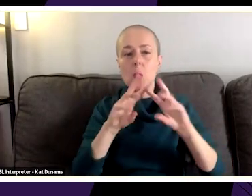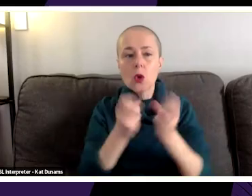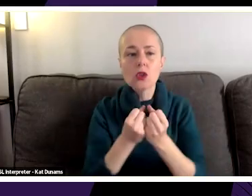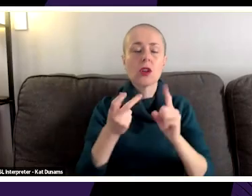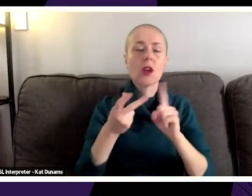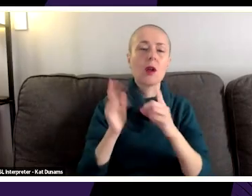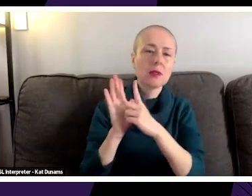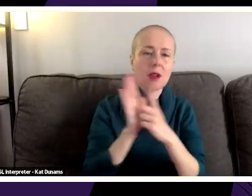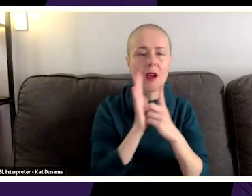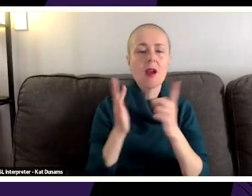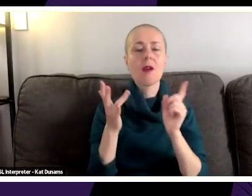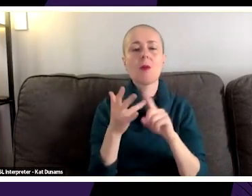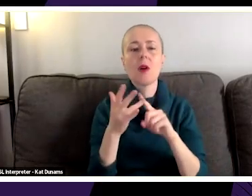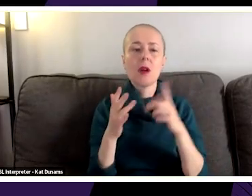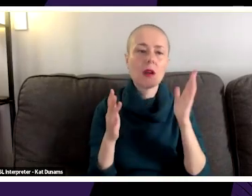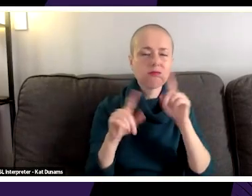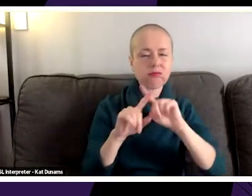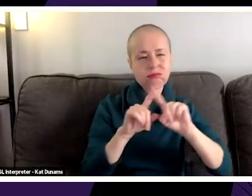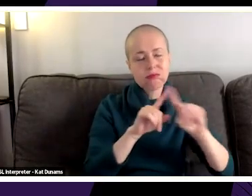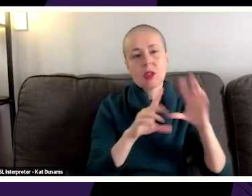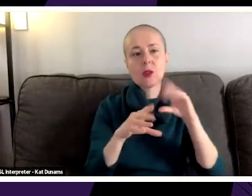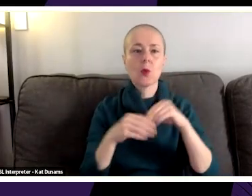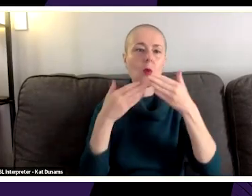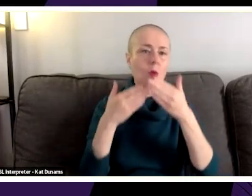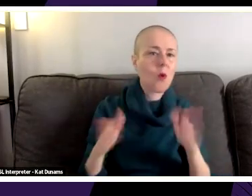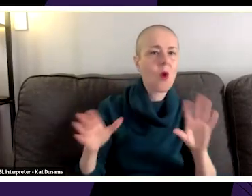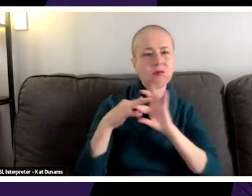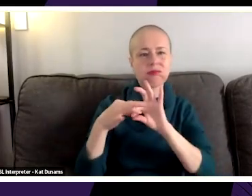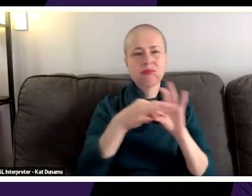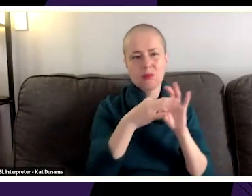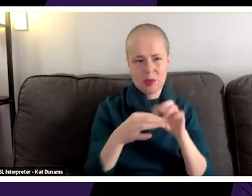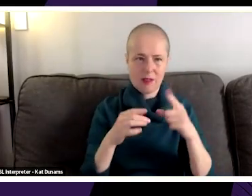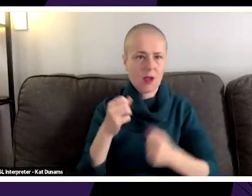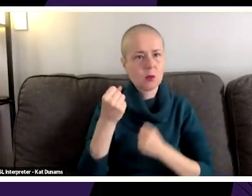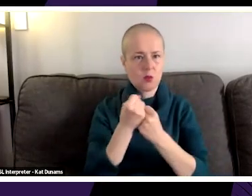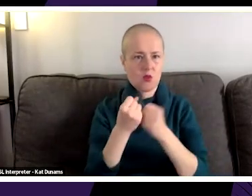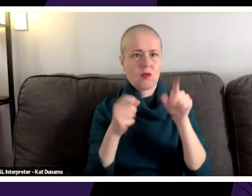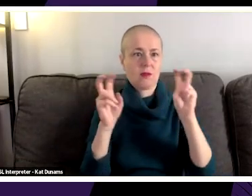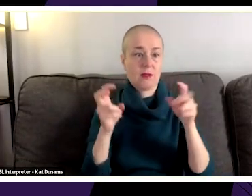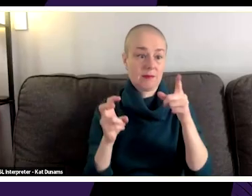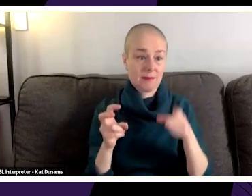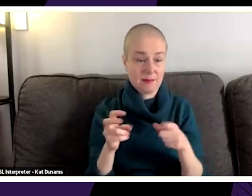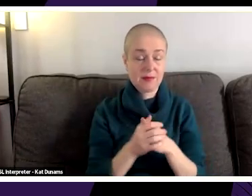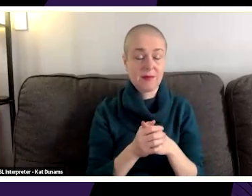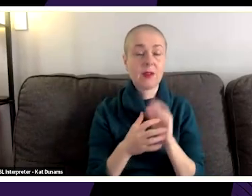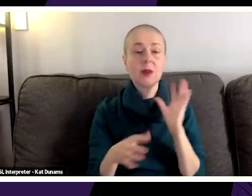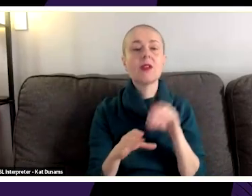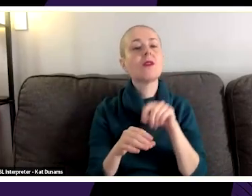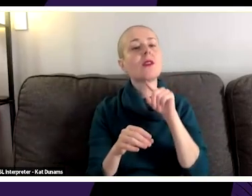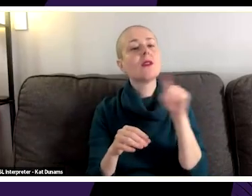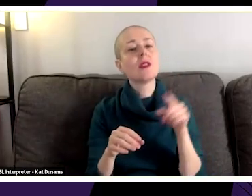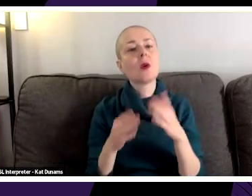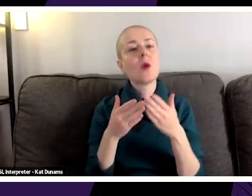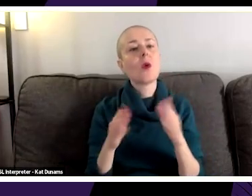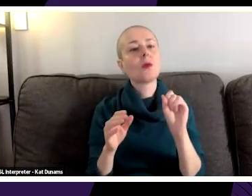and openness that the Processing Foundation stands for. Each person presenting today is a contributor to the open source software community, embodying the ethos